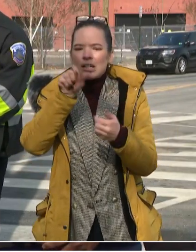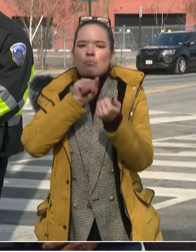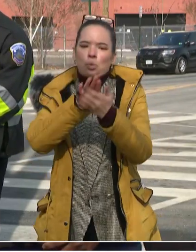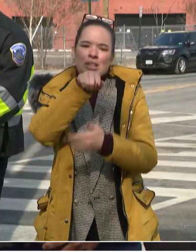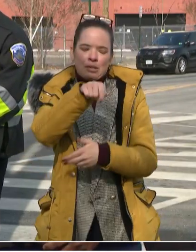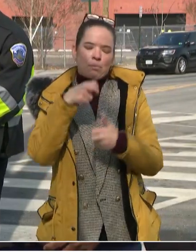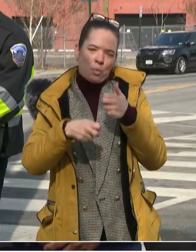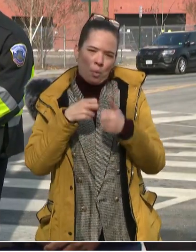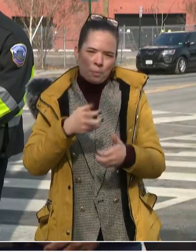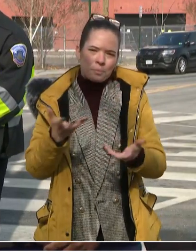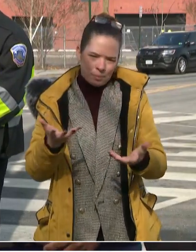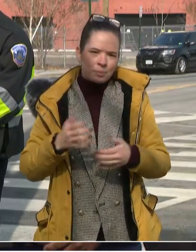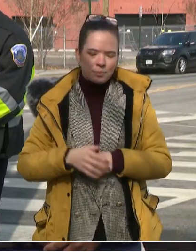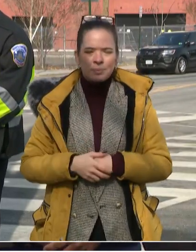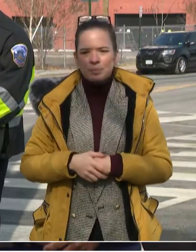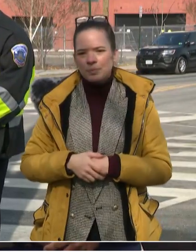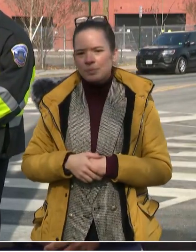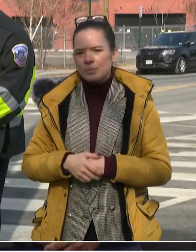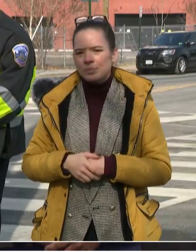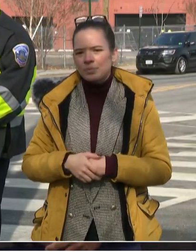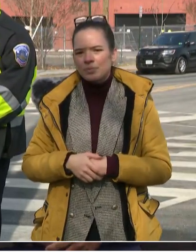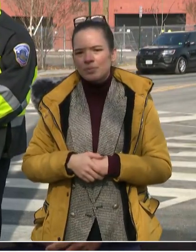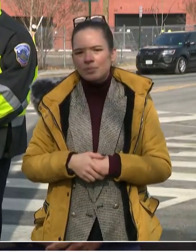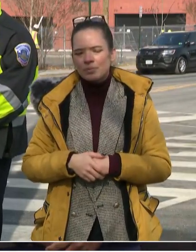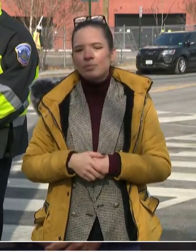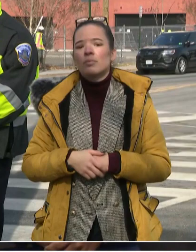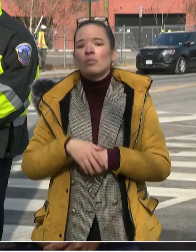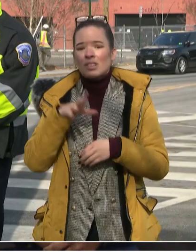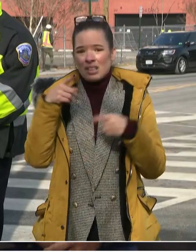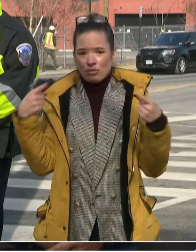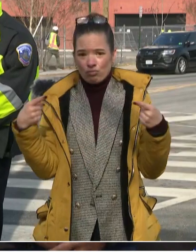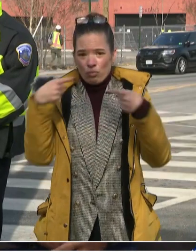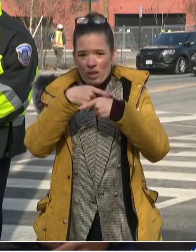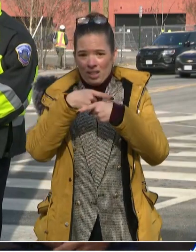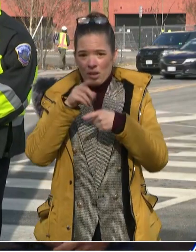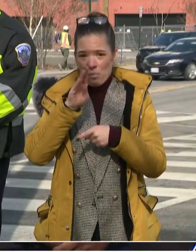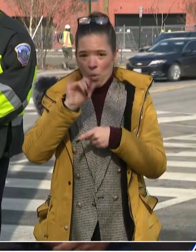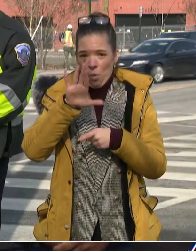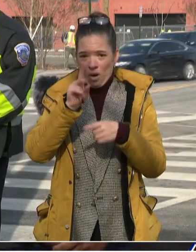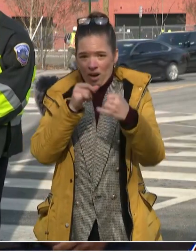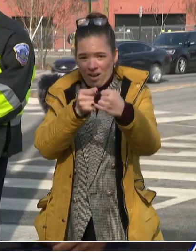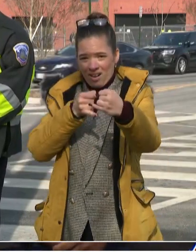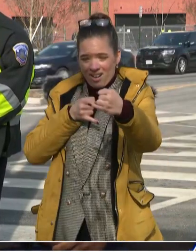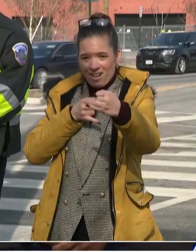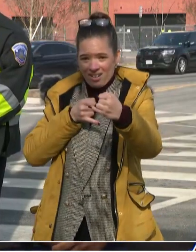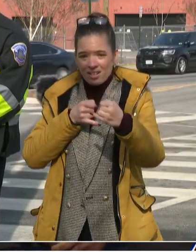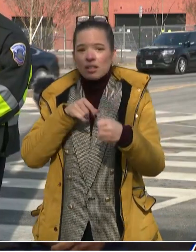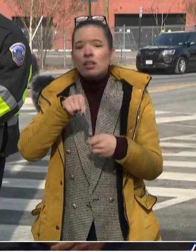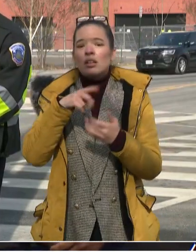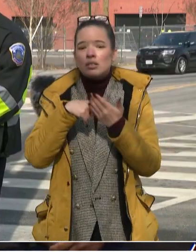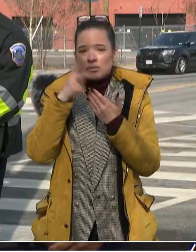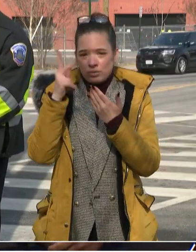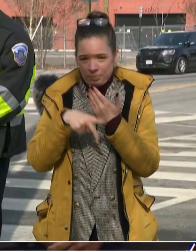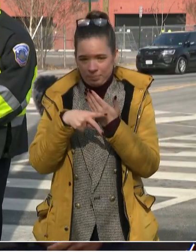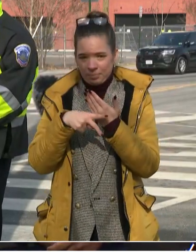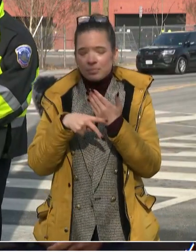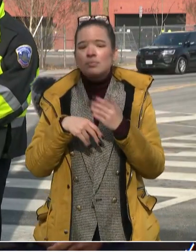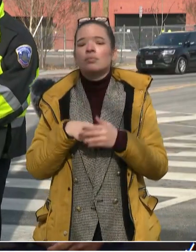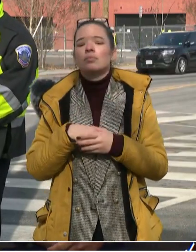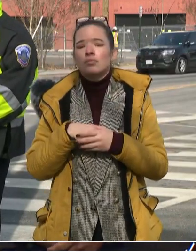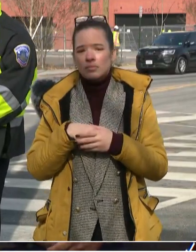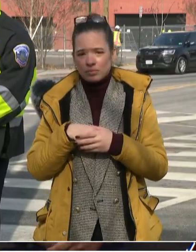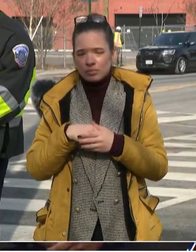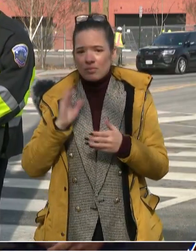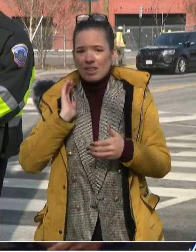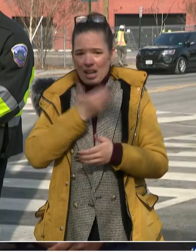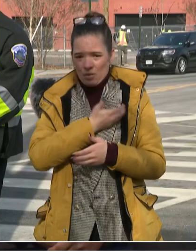other part is the cross-border initiative. Many years ago, we did cross-border working with our partners at Prince George's County Police Department. The chief and